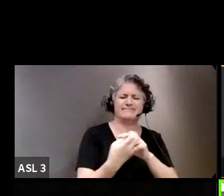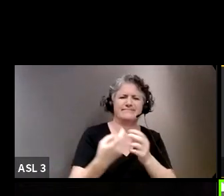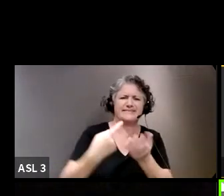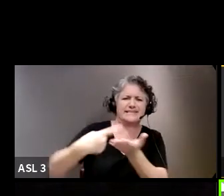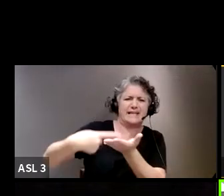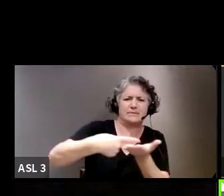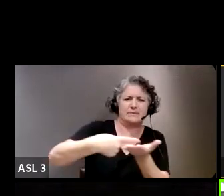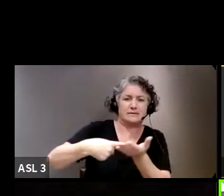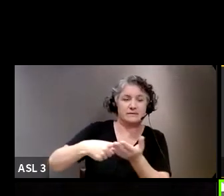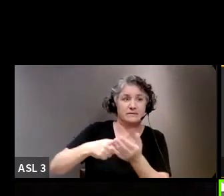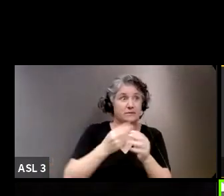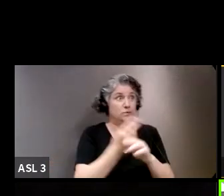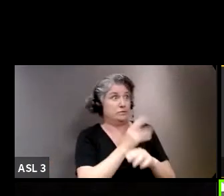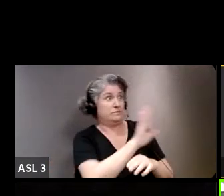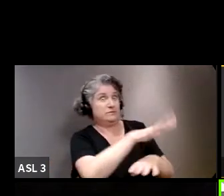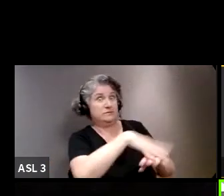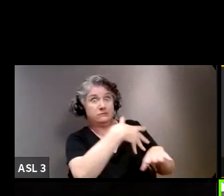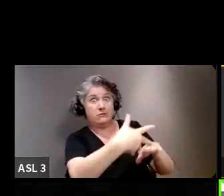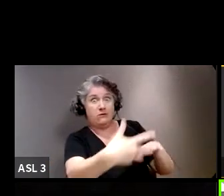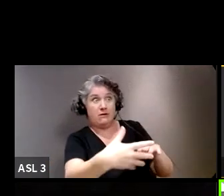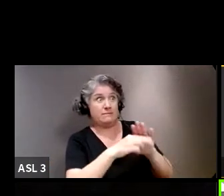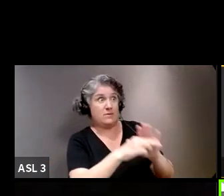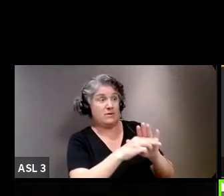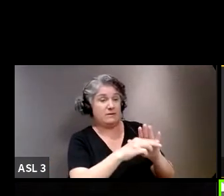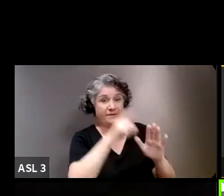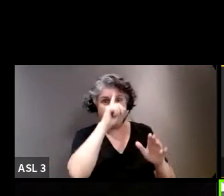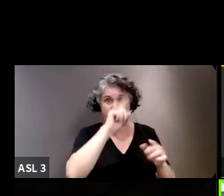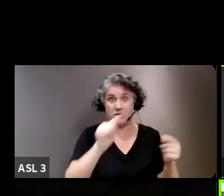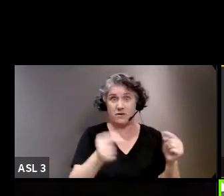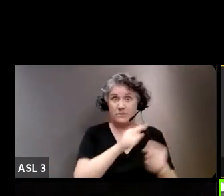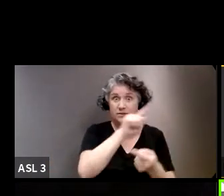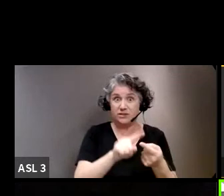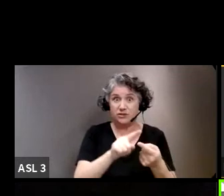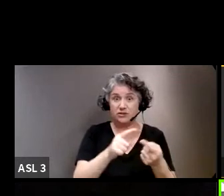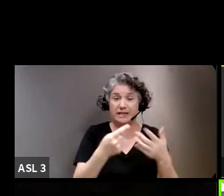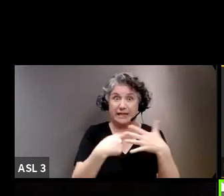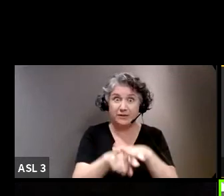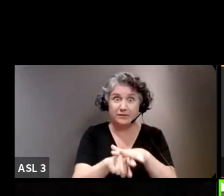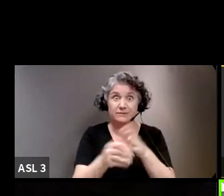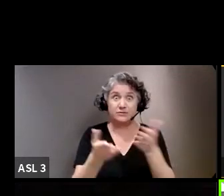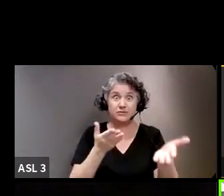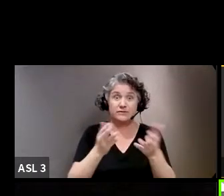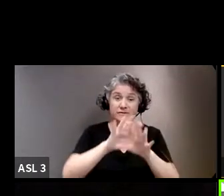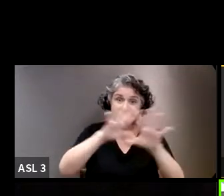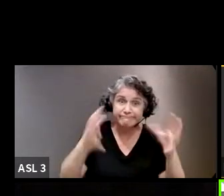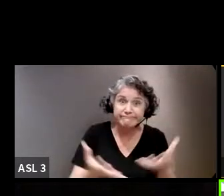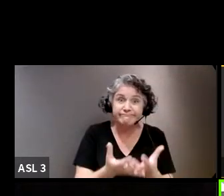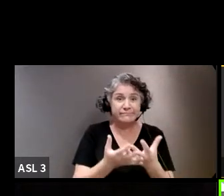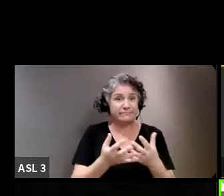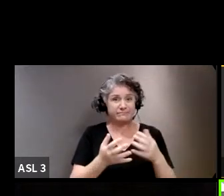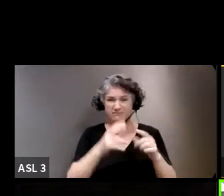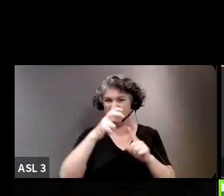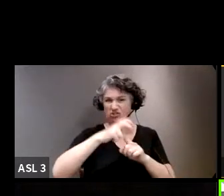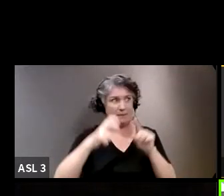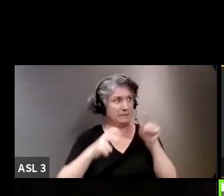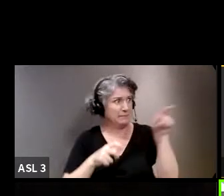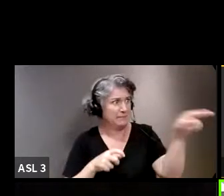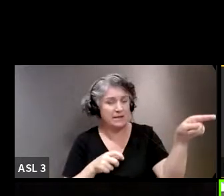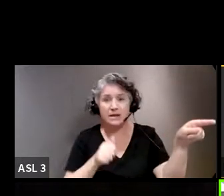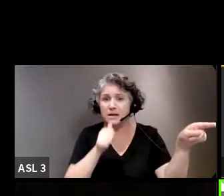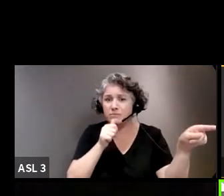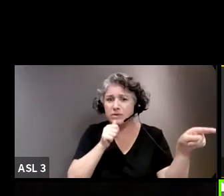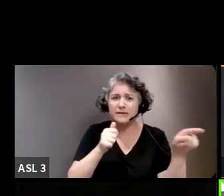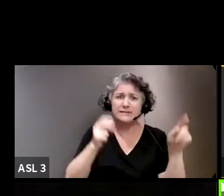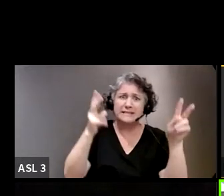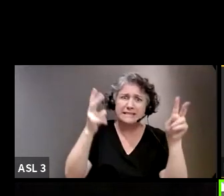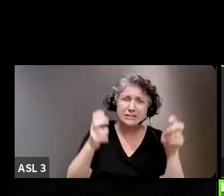was that's still the best overall model for harm reduction and integrated service delivery in the world privacy issues and privacy lawyers